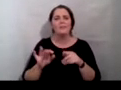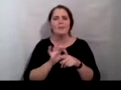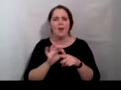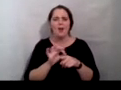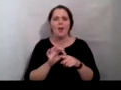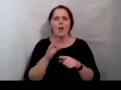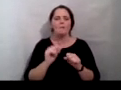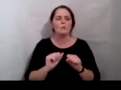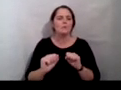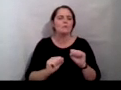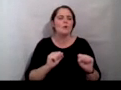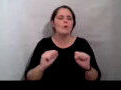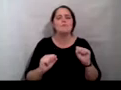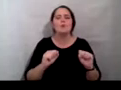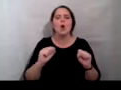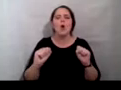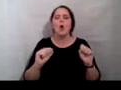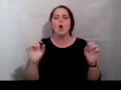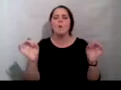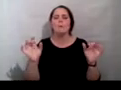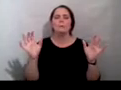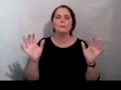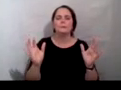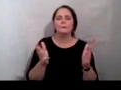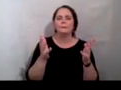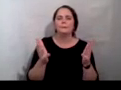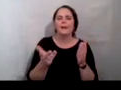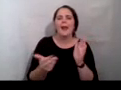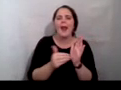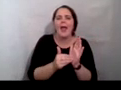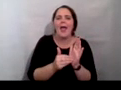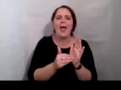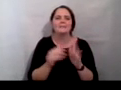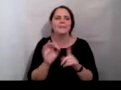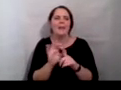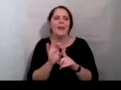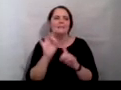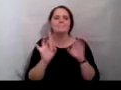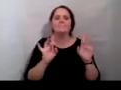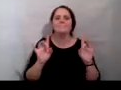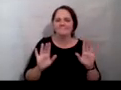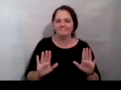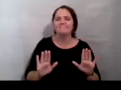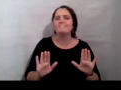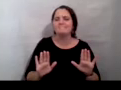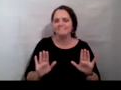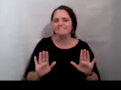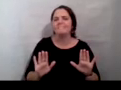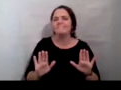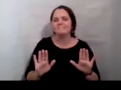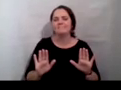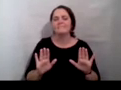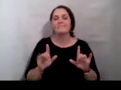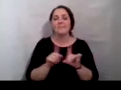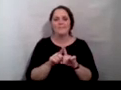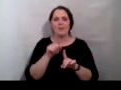and speaks and is eloquent, and has this kind of, you know, dramatic flavour to it. And here, you